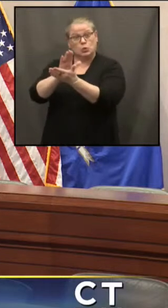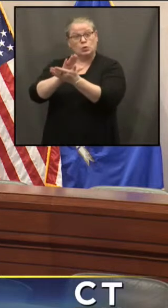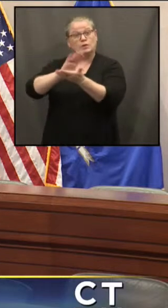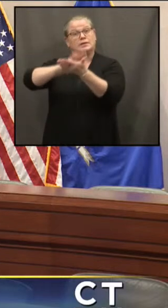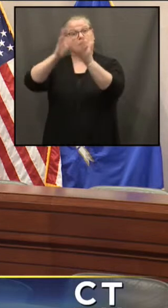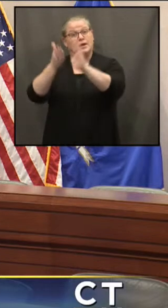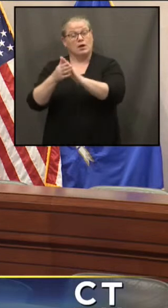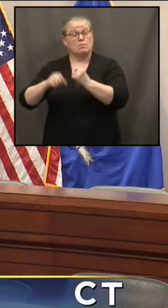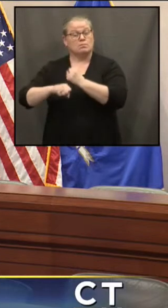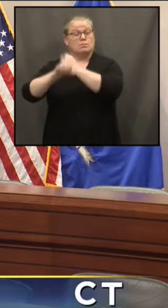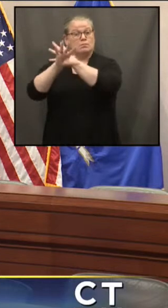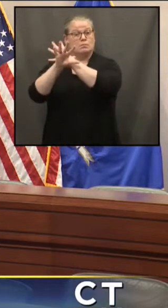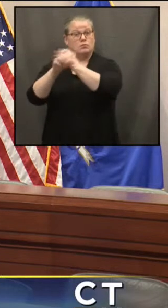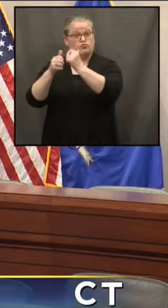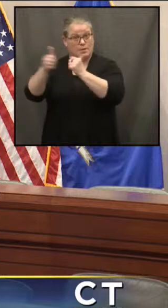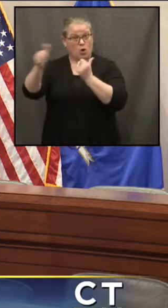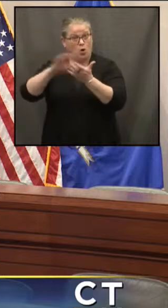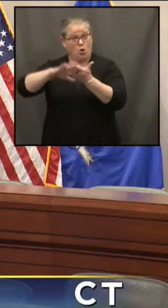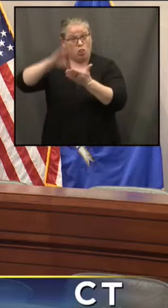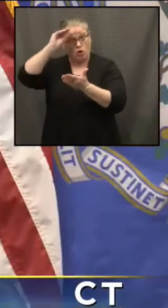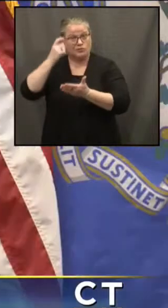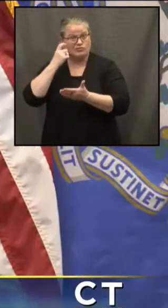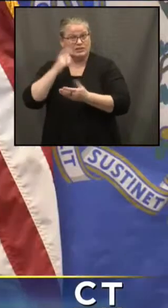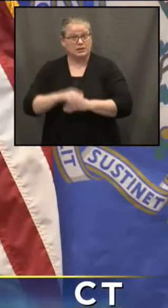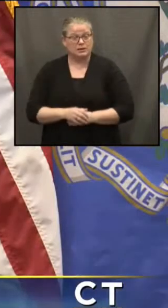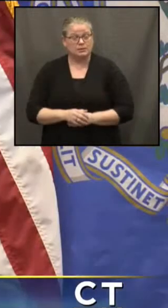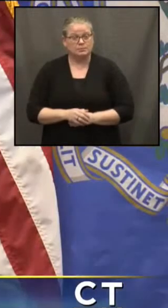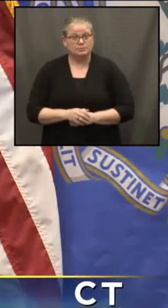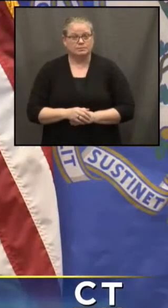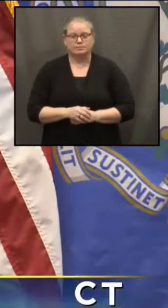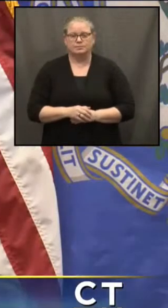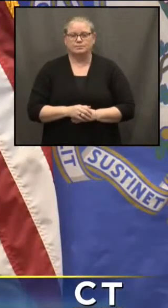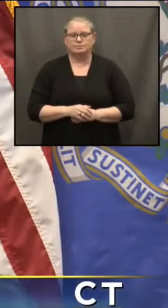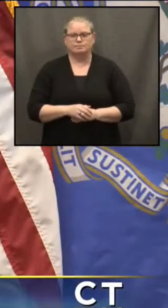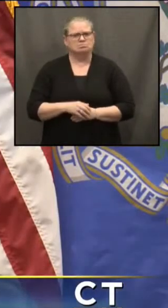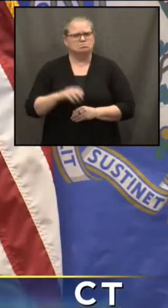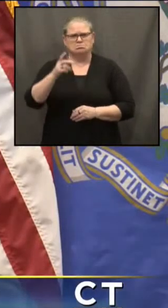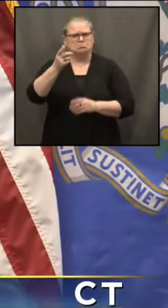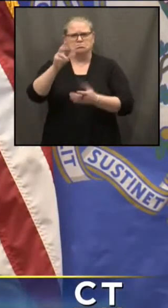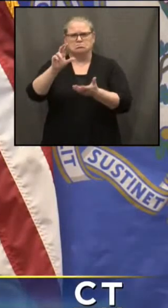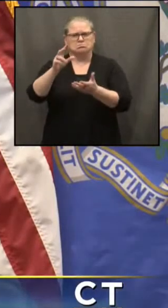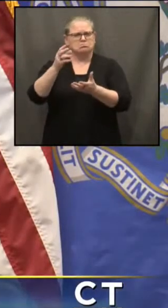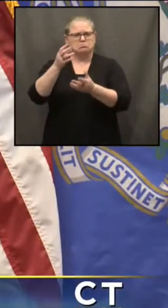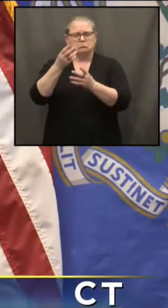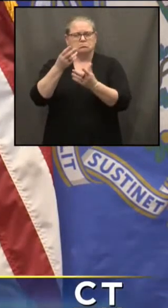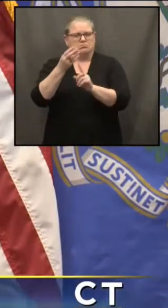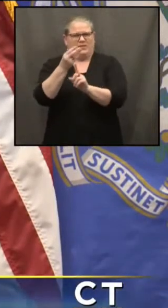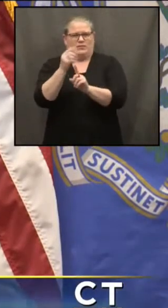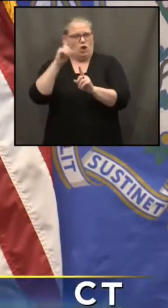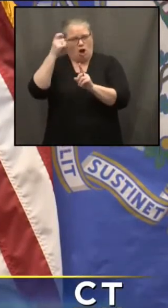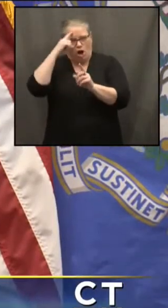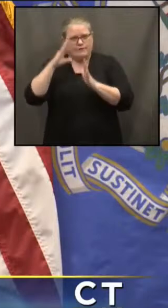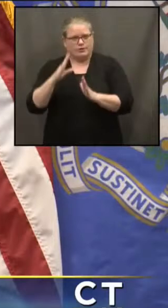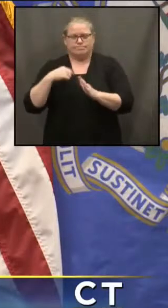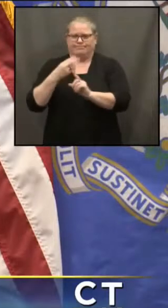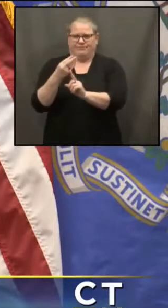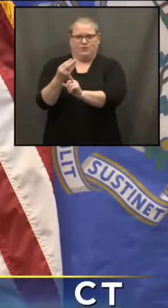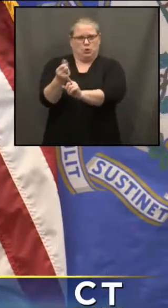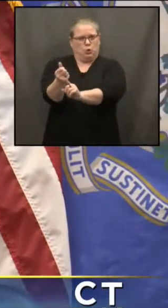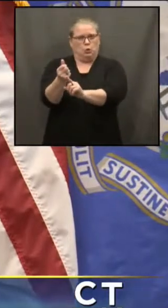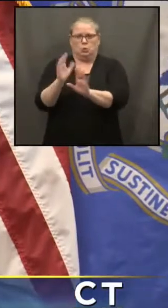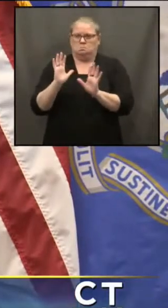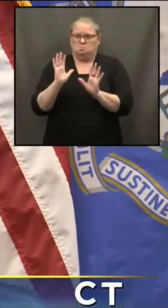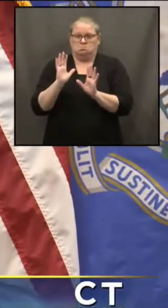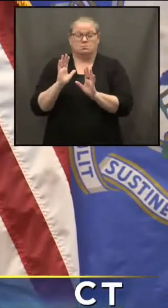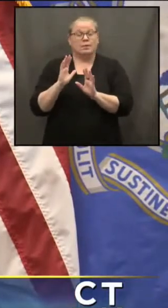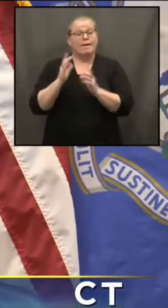I'll start with that. Very little of that. I am so happy that our schools were open, Sten, you know, a year